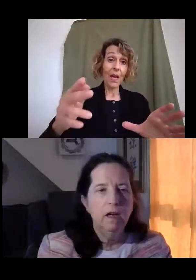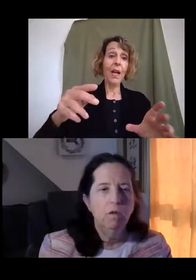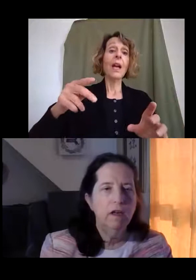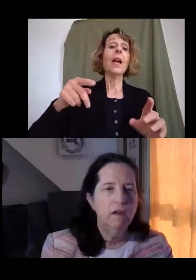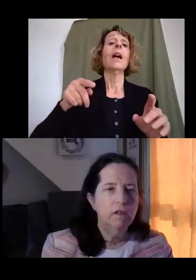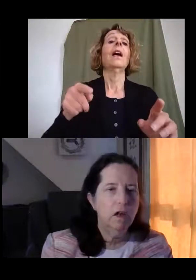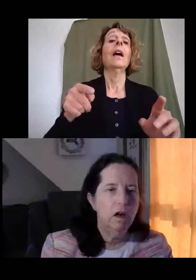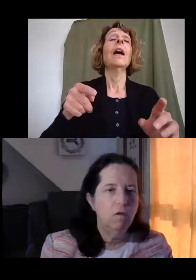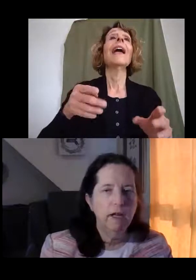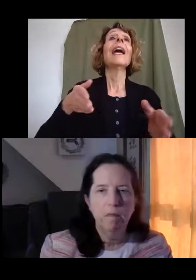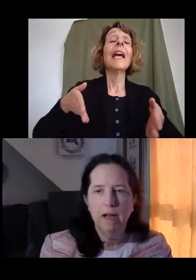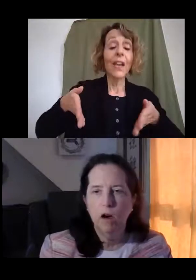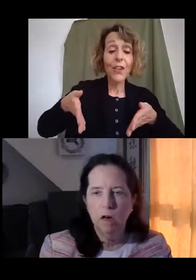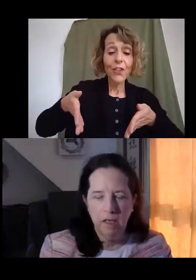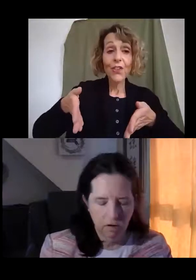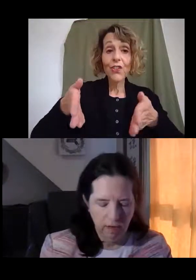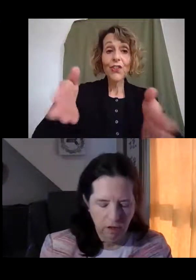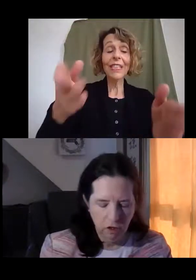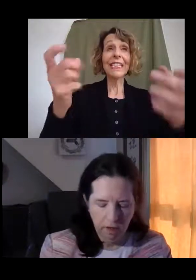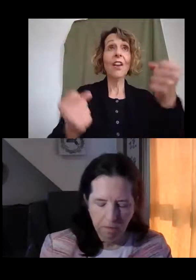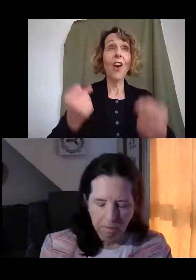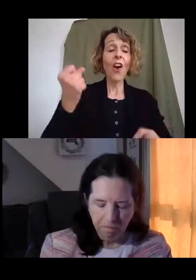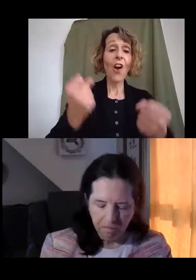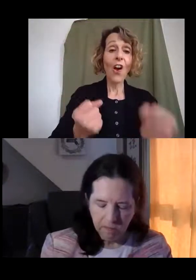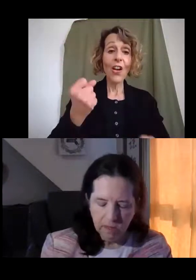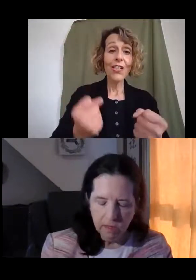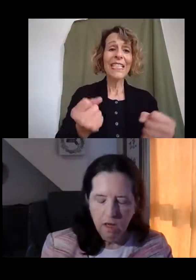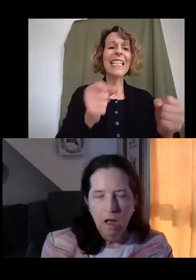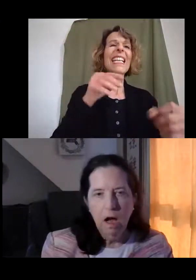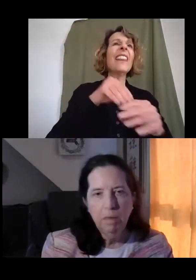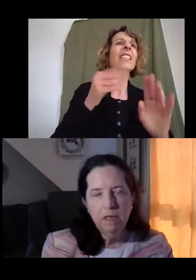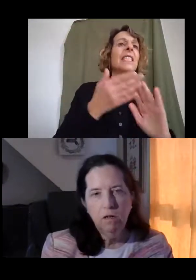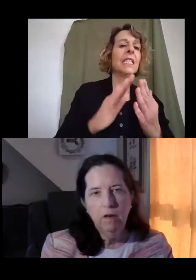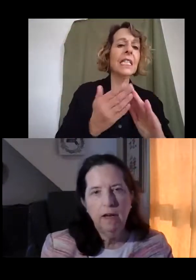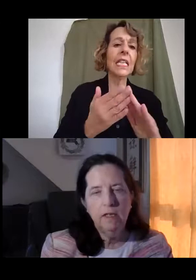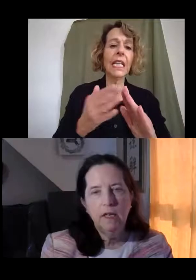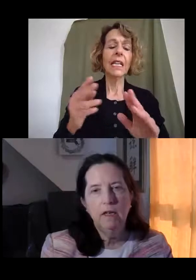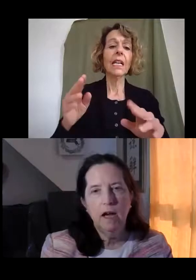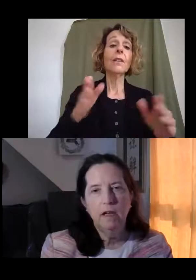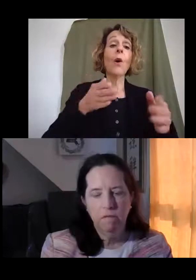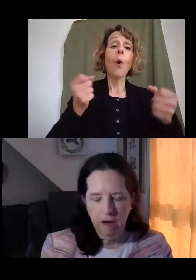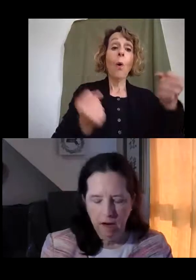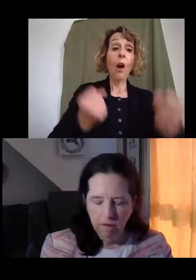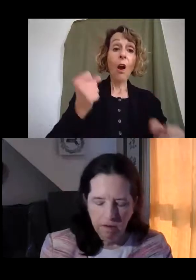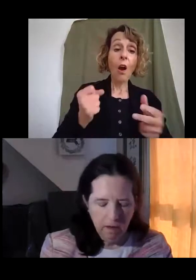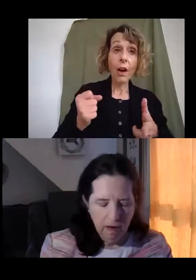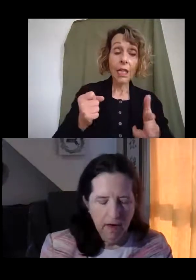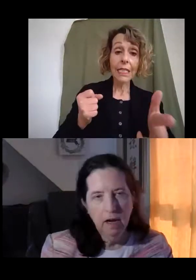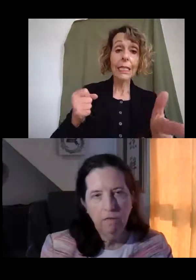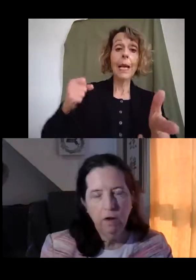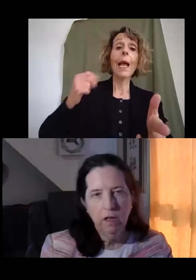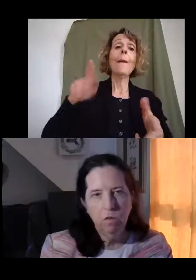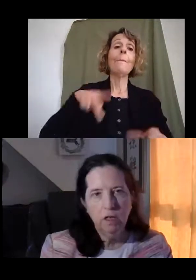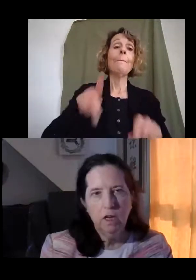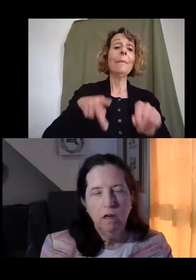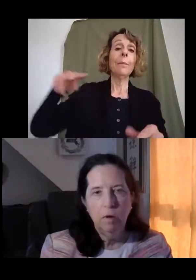it, walking by cars that are in the street. Up until 1995, I had